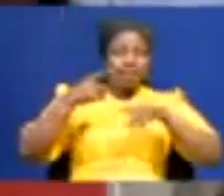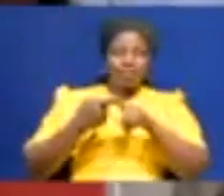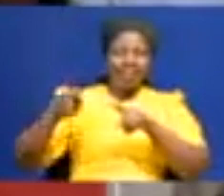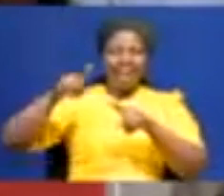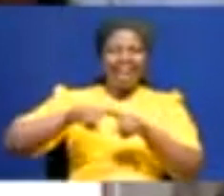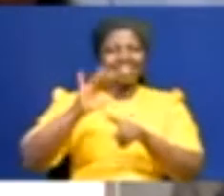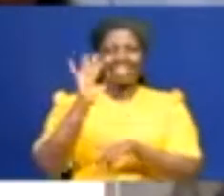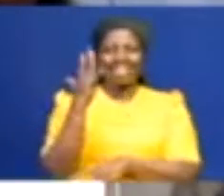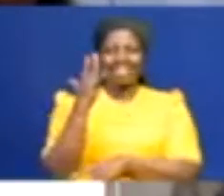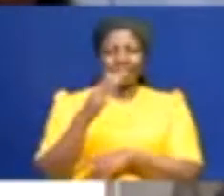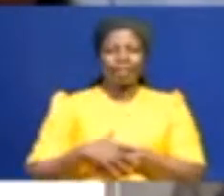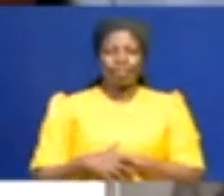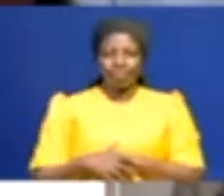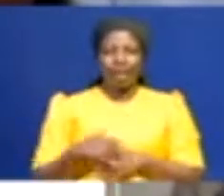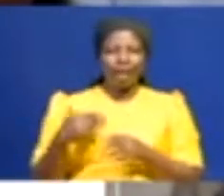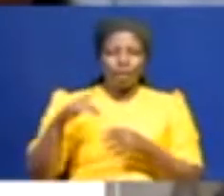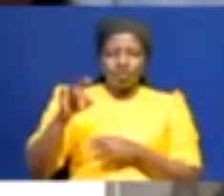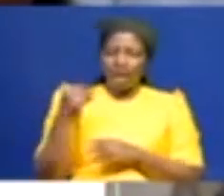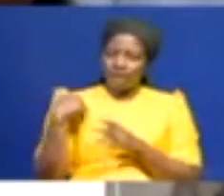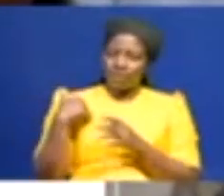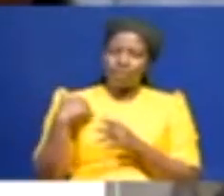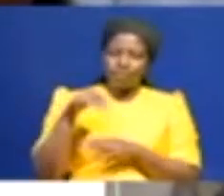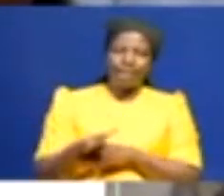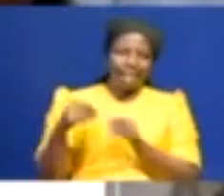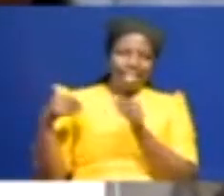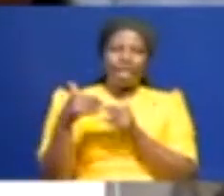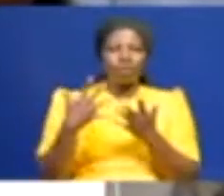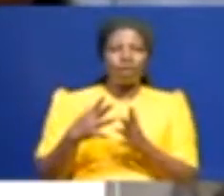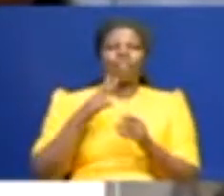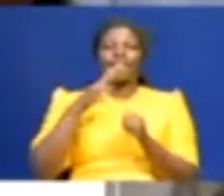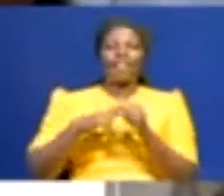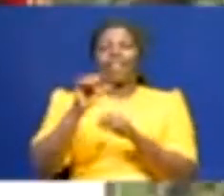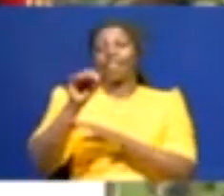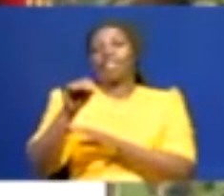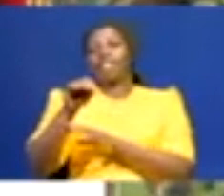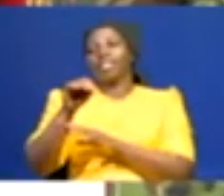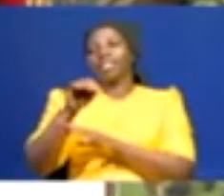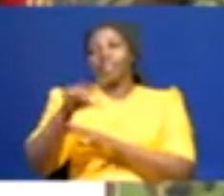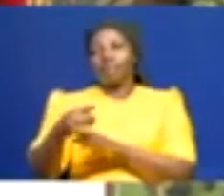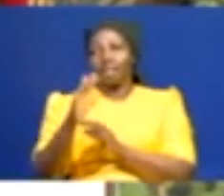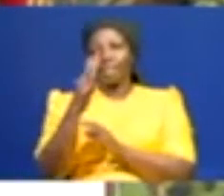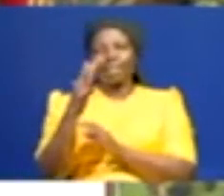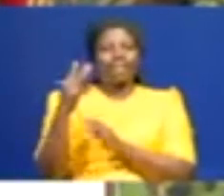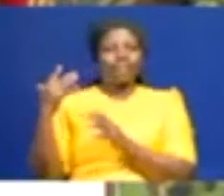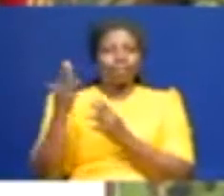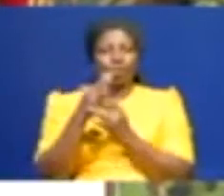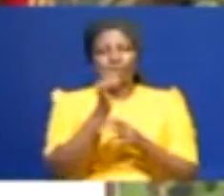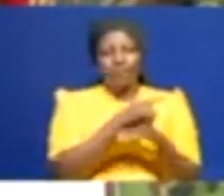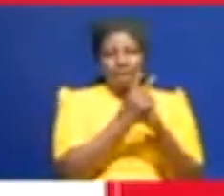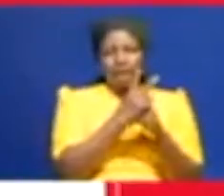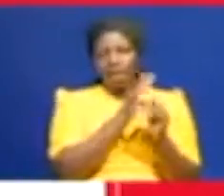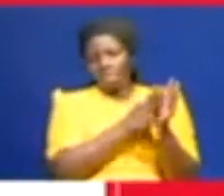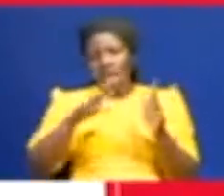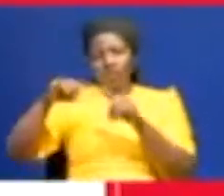planted close to 750 million seedlings between December last year and today. Sentiments echoed by Ushiriki Mwema